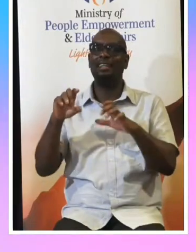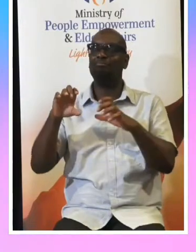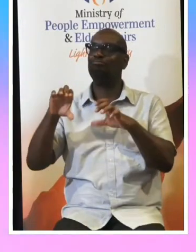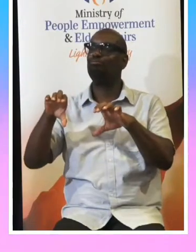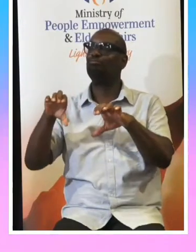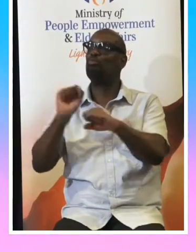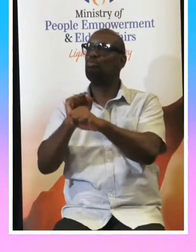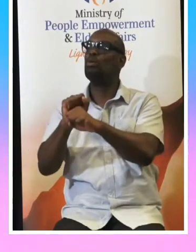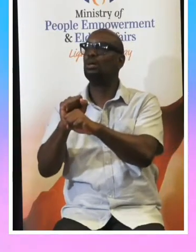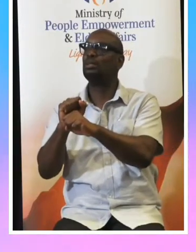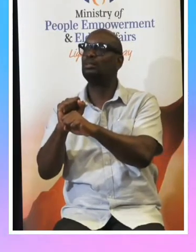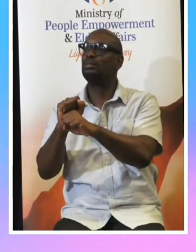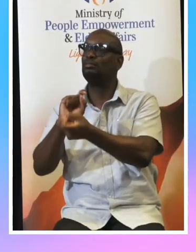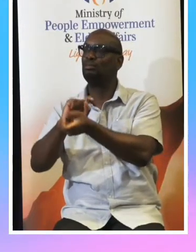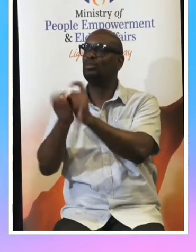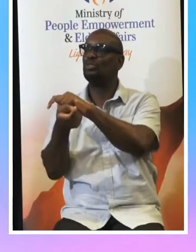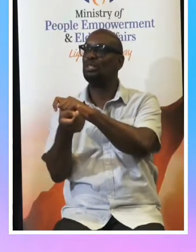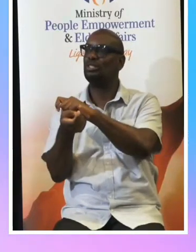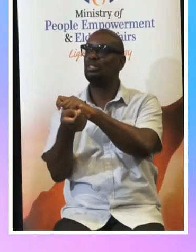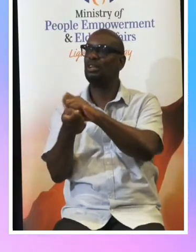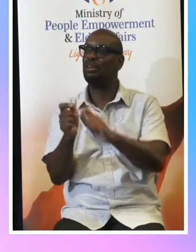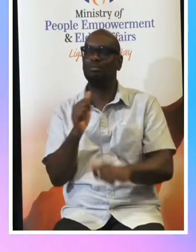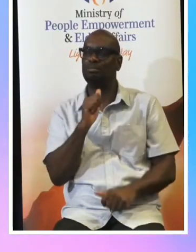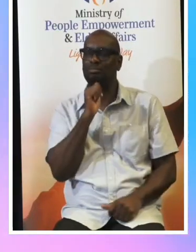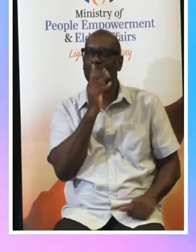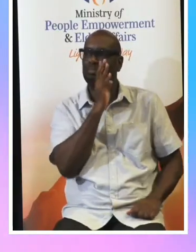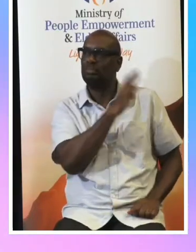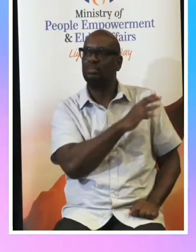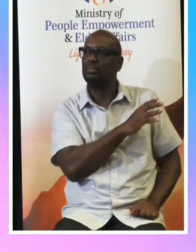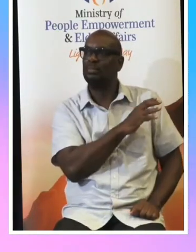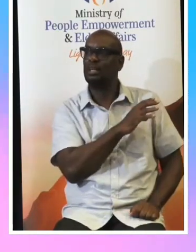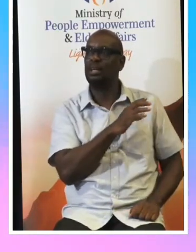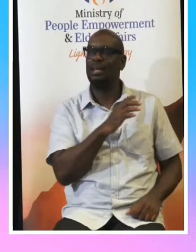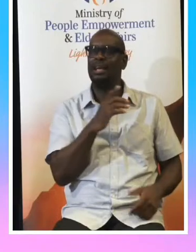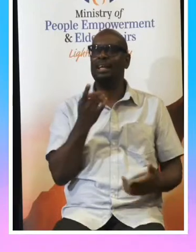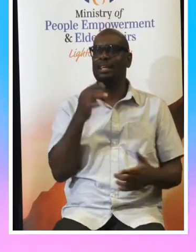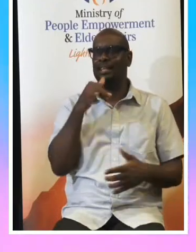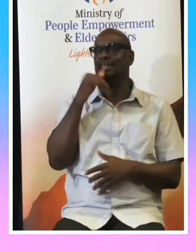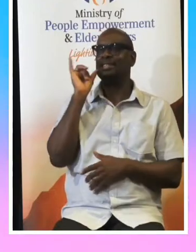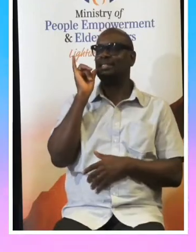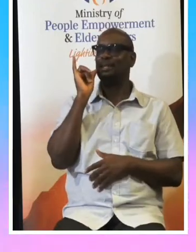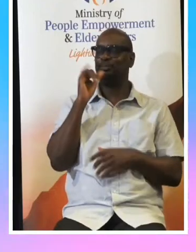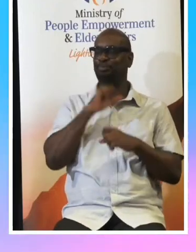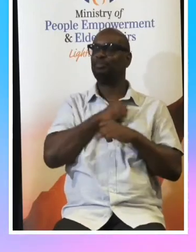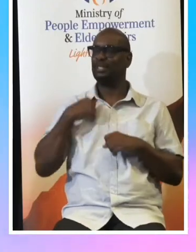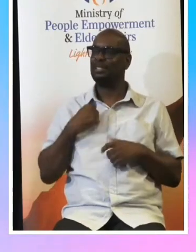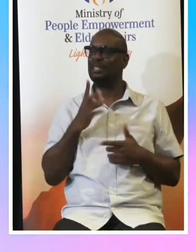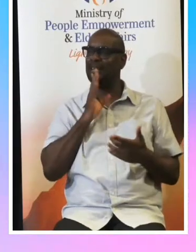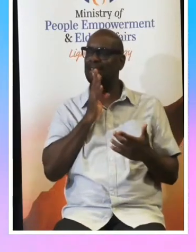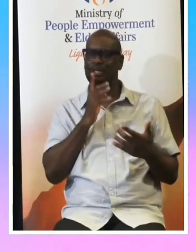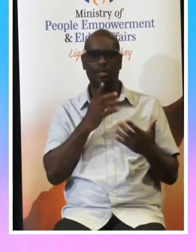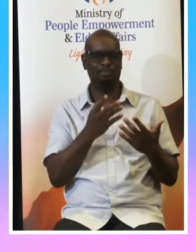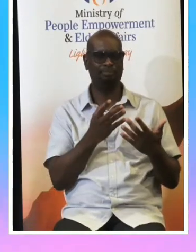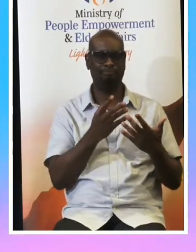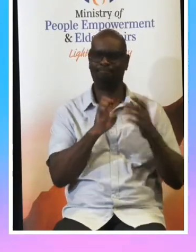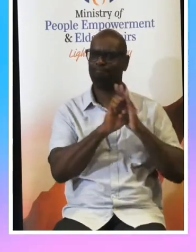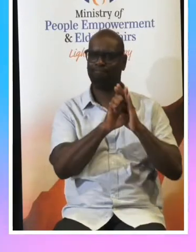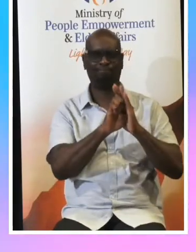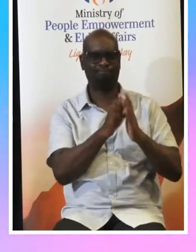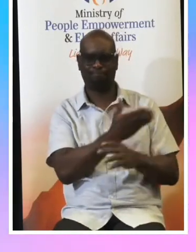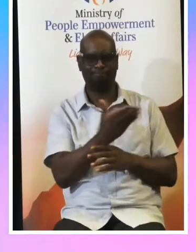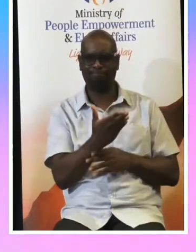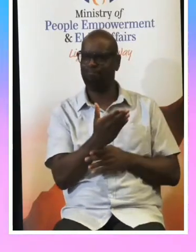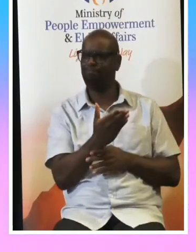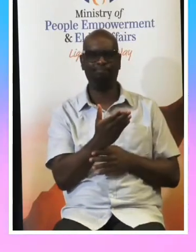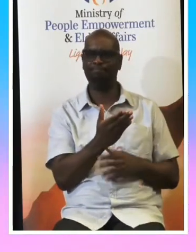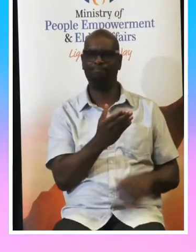Senate, is replete with examples. The Family Law Act, our